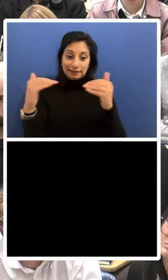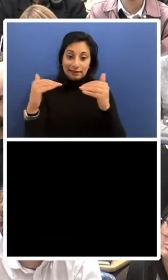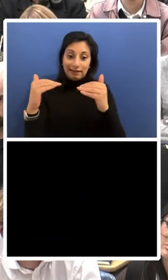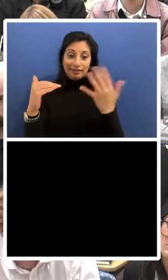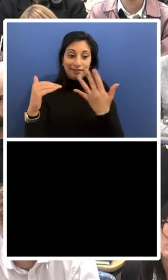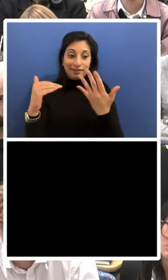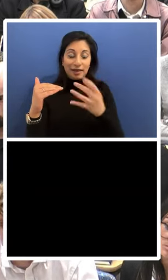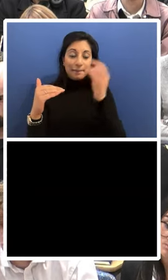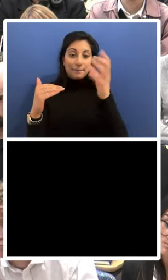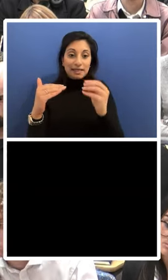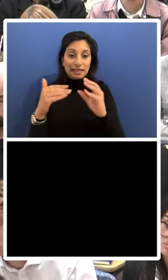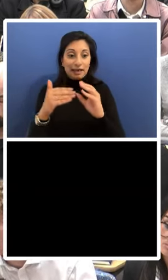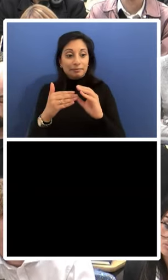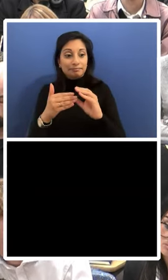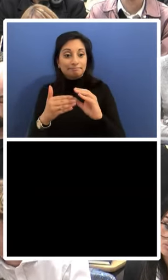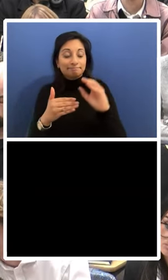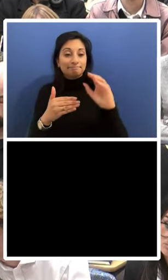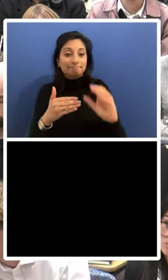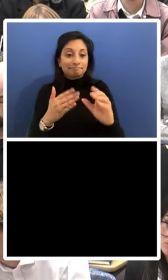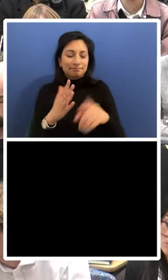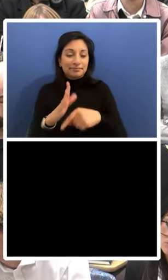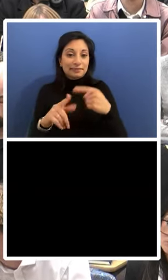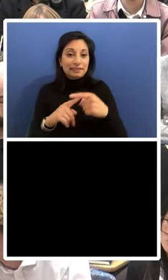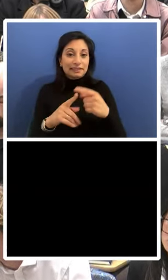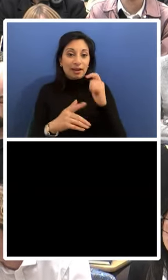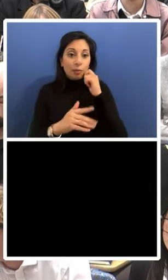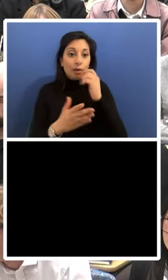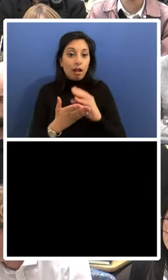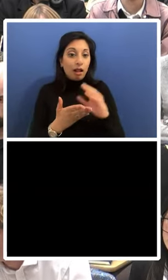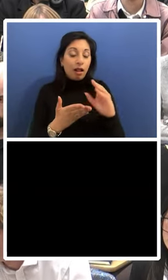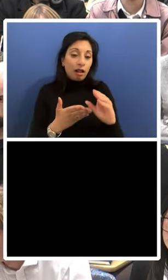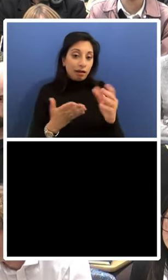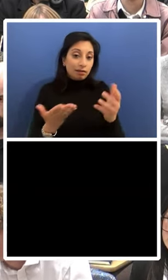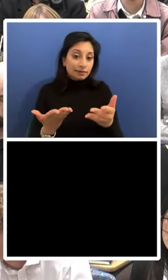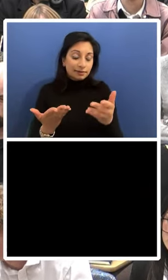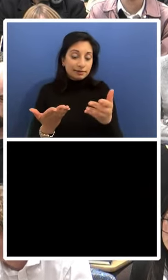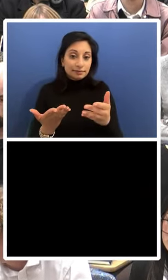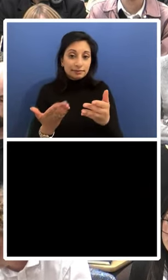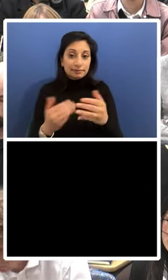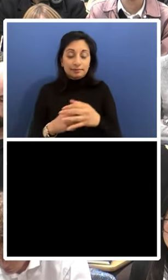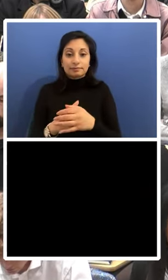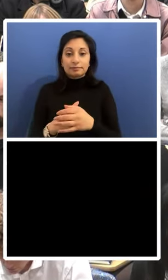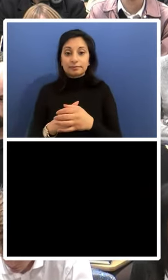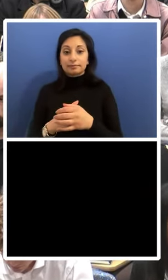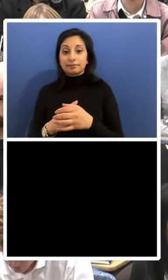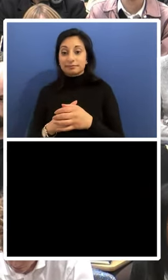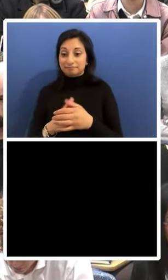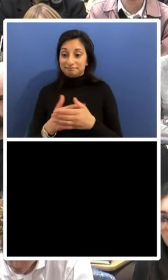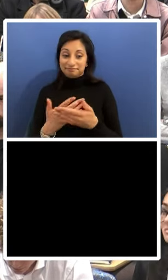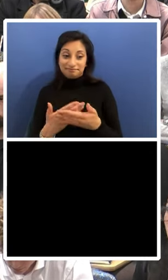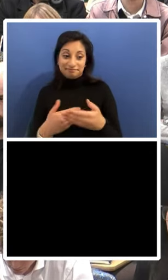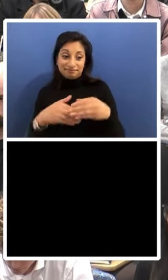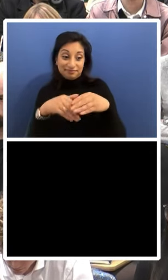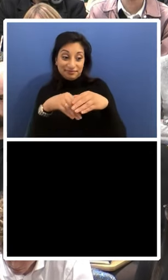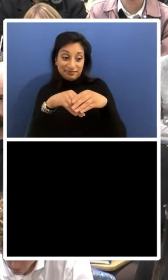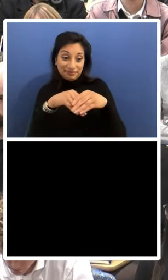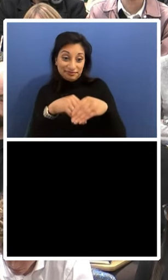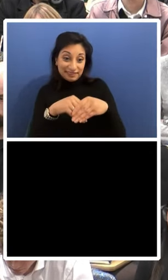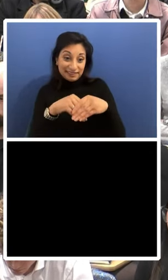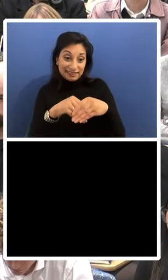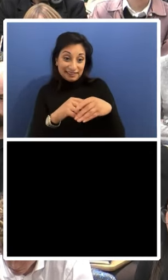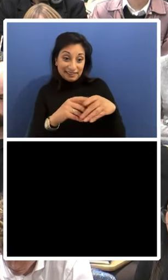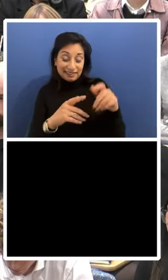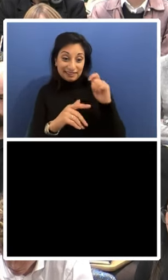it, internet sales tax. So when I get into arguments with my friends about Gary economics, because I try and be a proponent